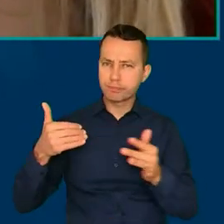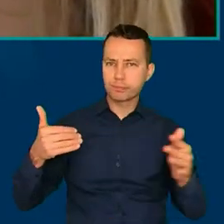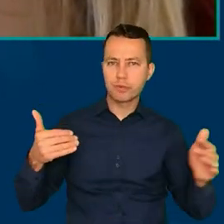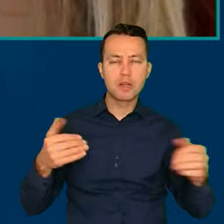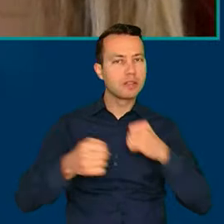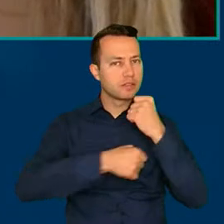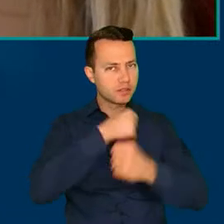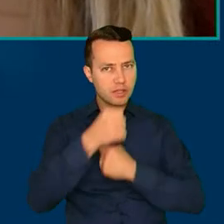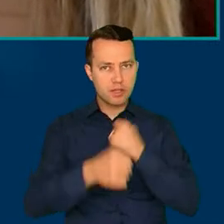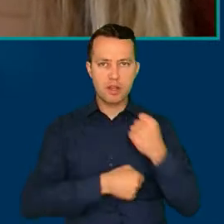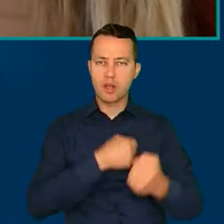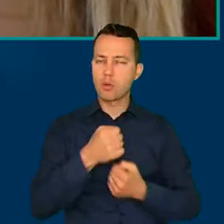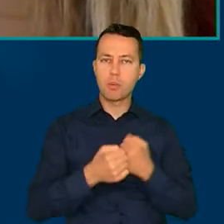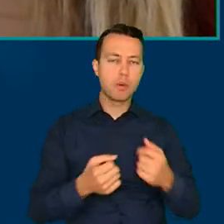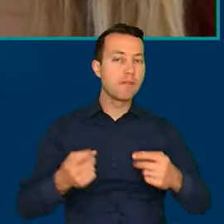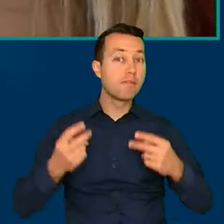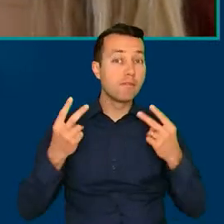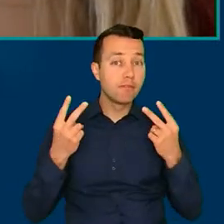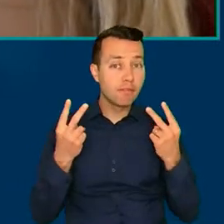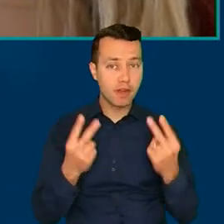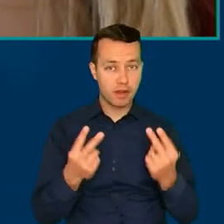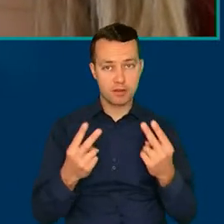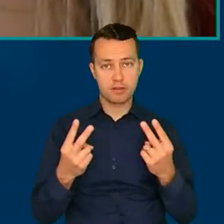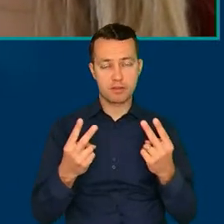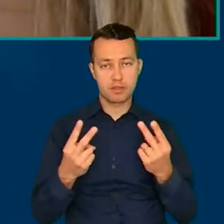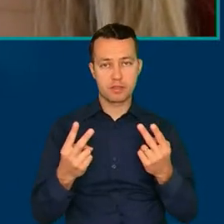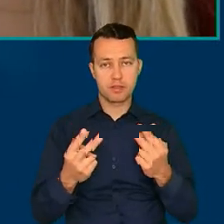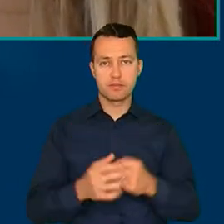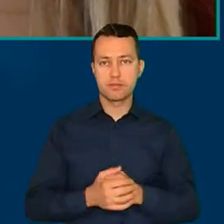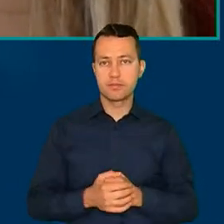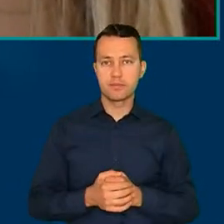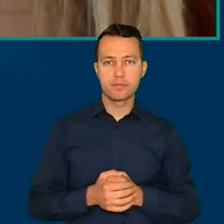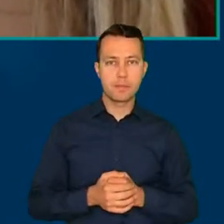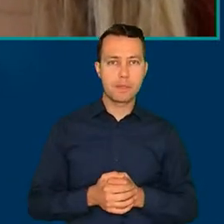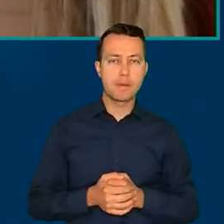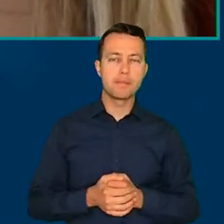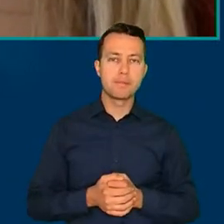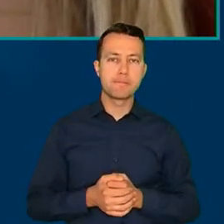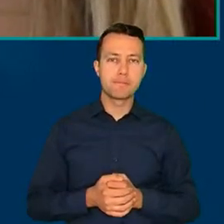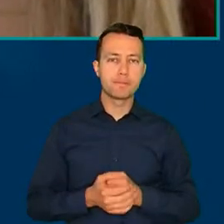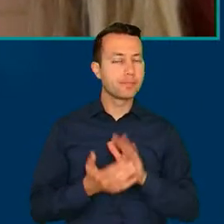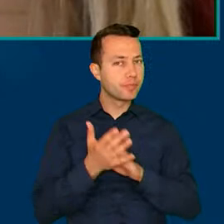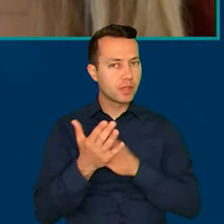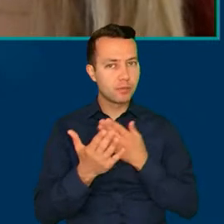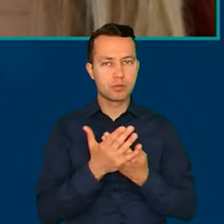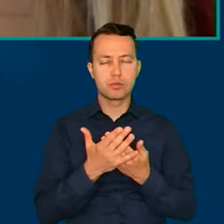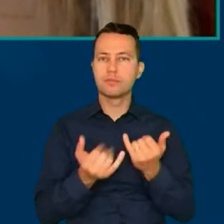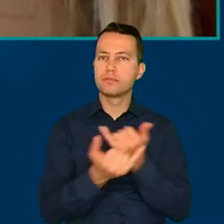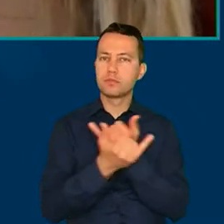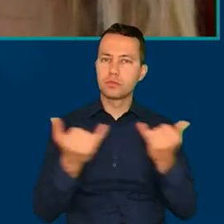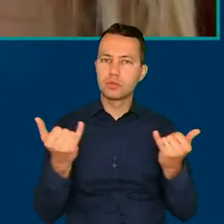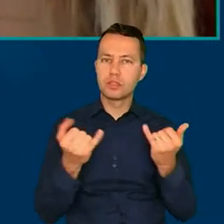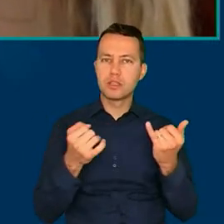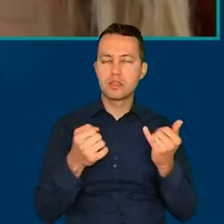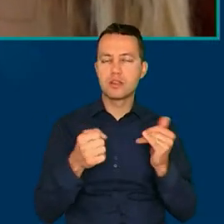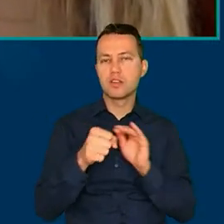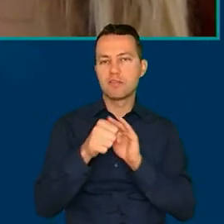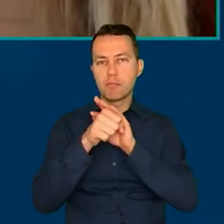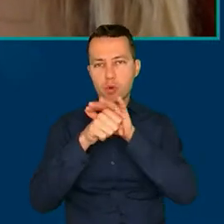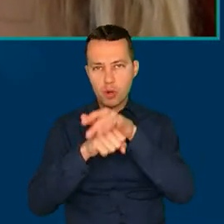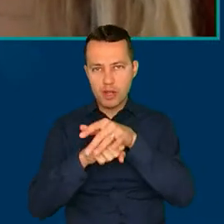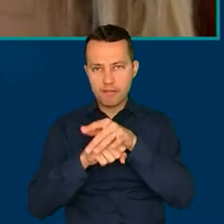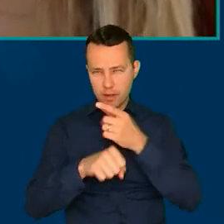is causing or contributing to are remediated is very important to making sure this is meaningful. And that was discussed in detail, so I won't repeat